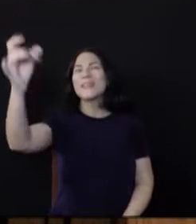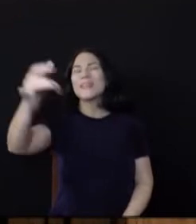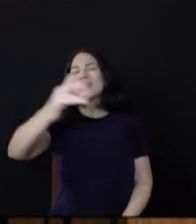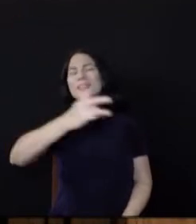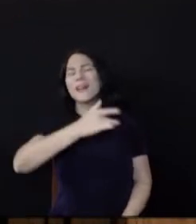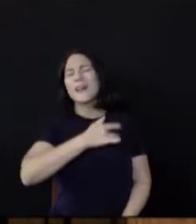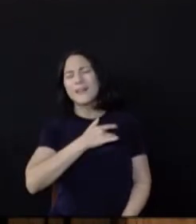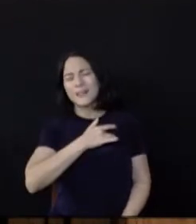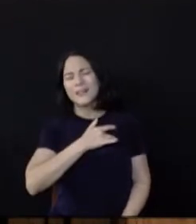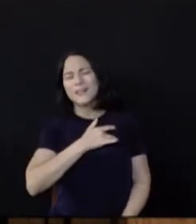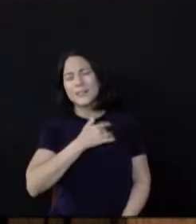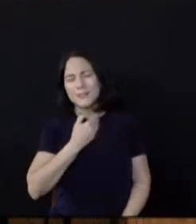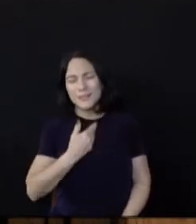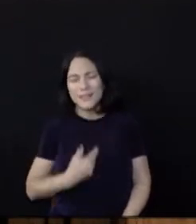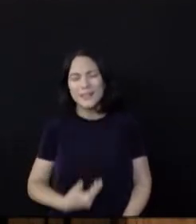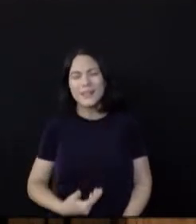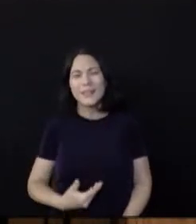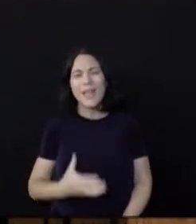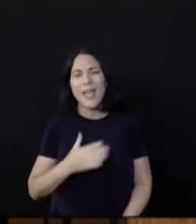me